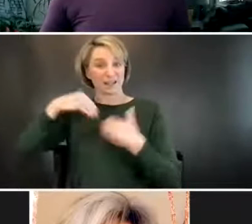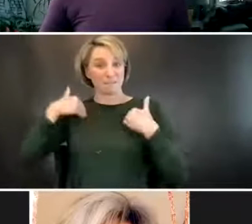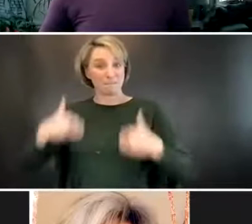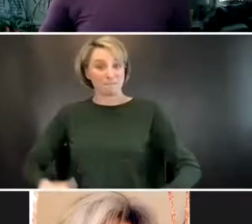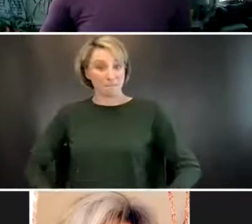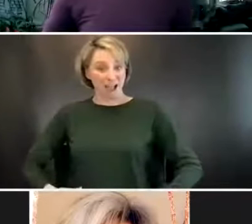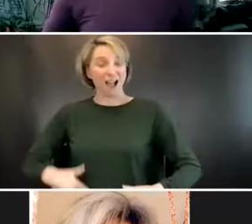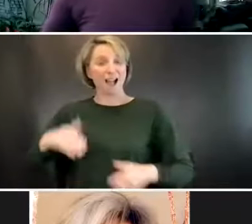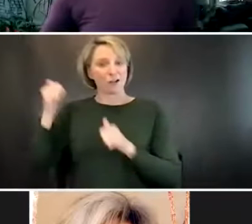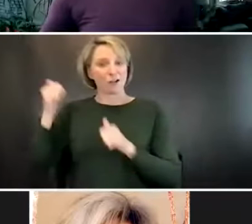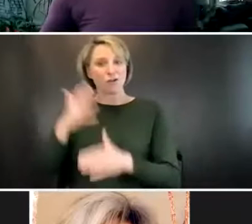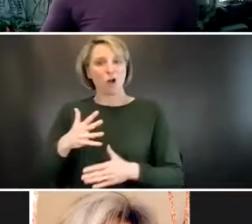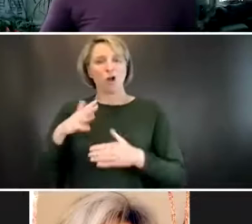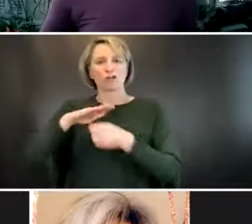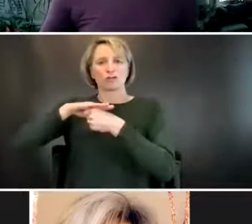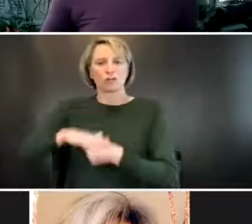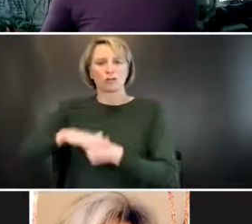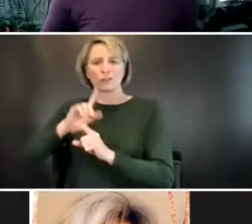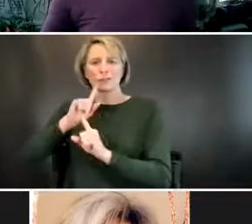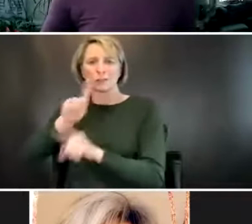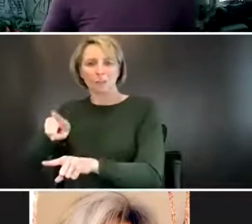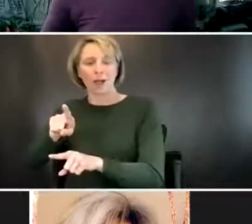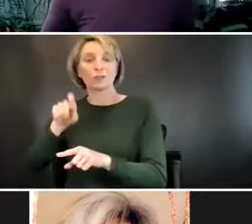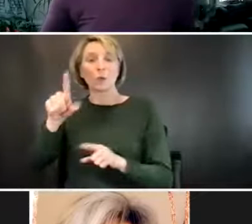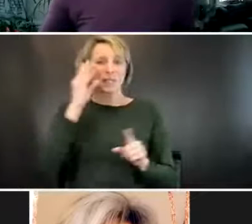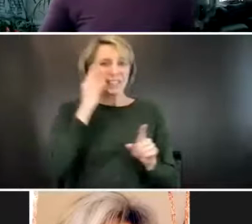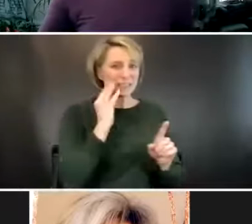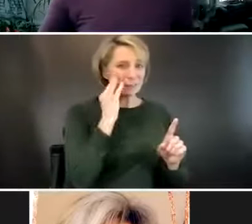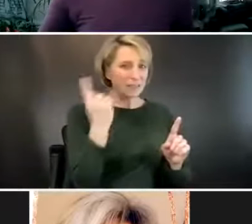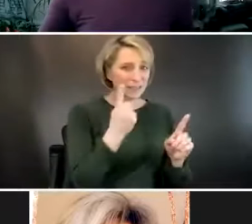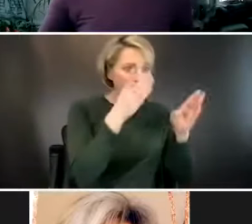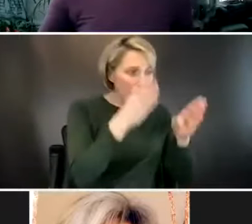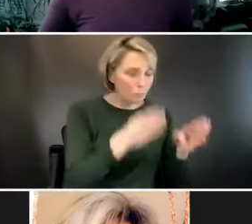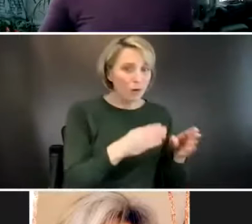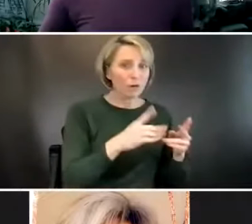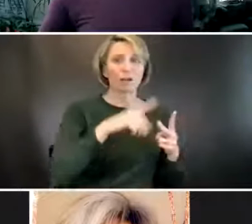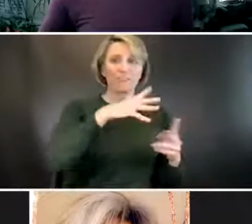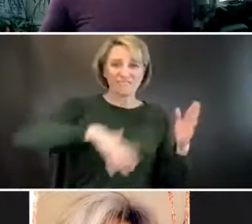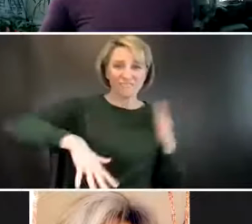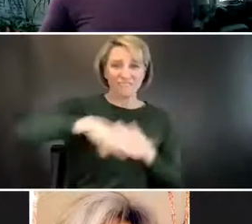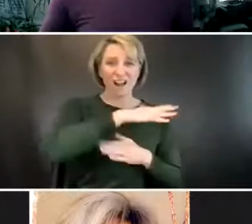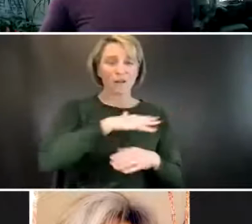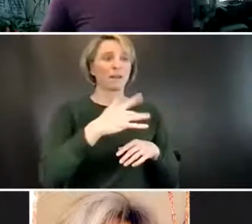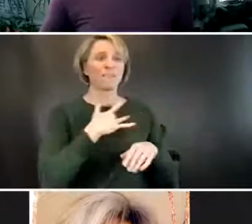All righty, any questions or comments or thoughts about that? I'll give you a moment.